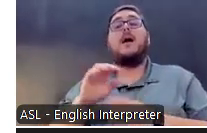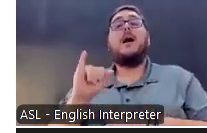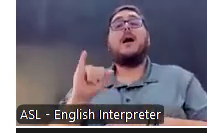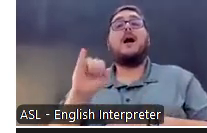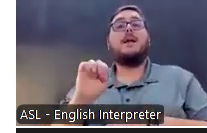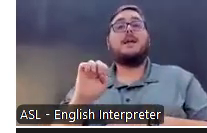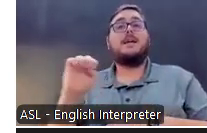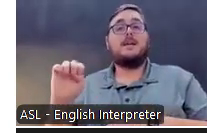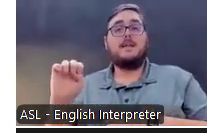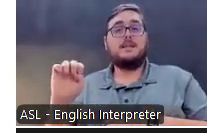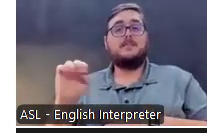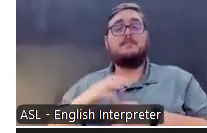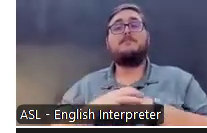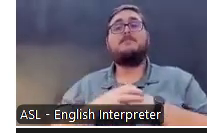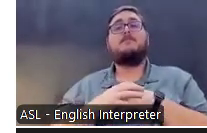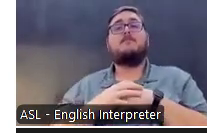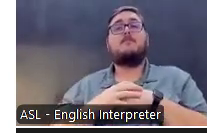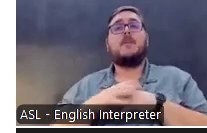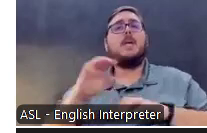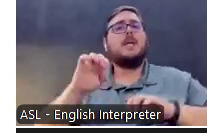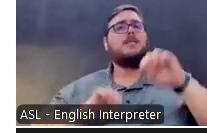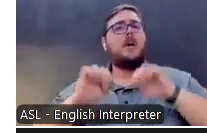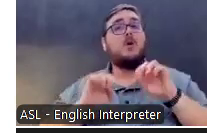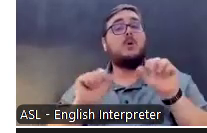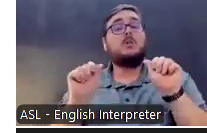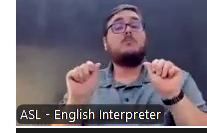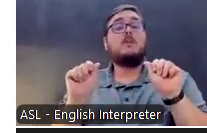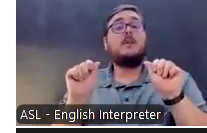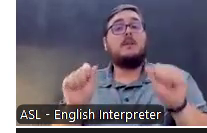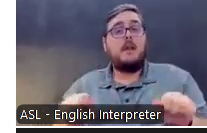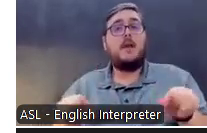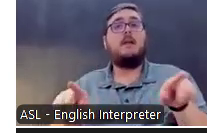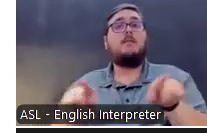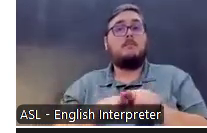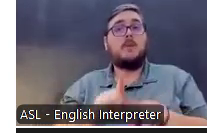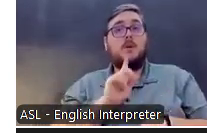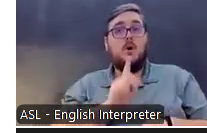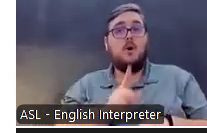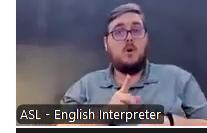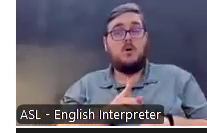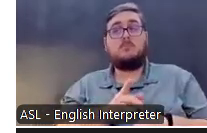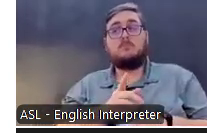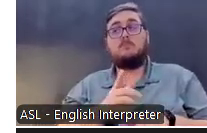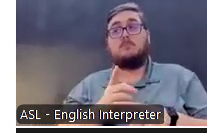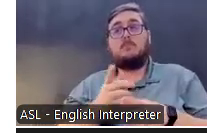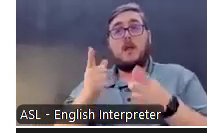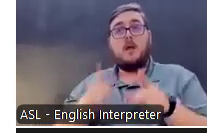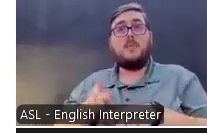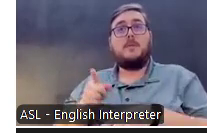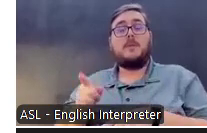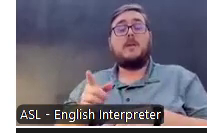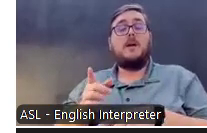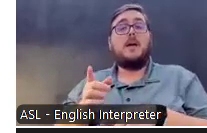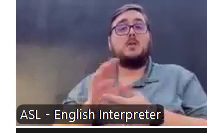IEEs. Now, evaluations can and are done through school districts. An